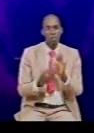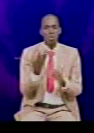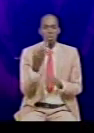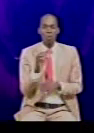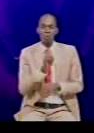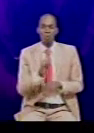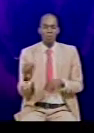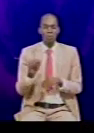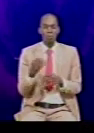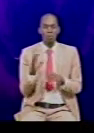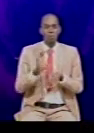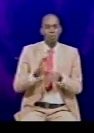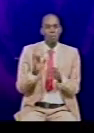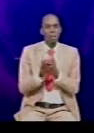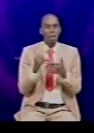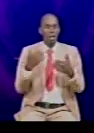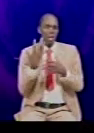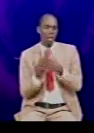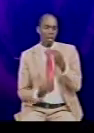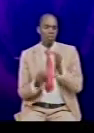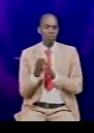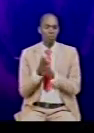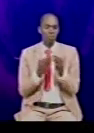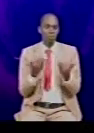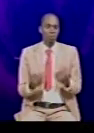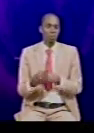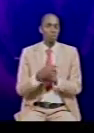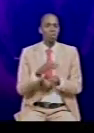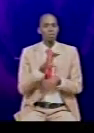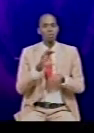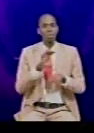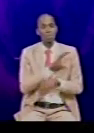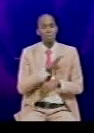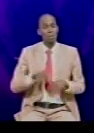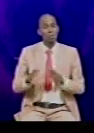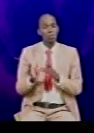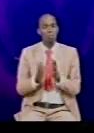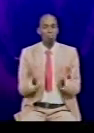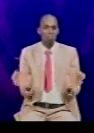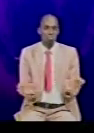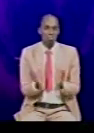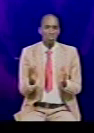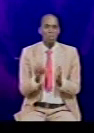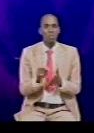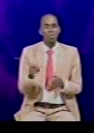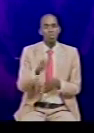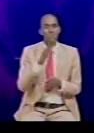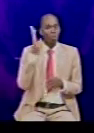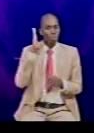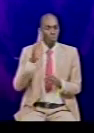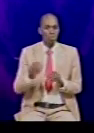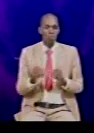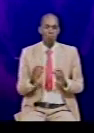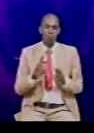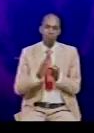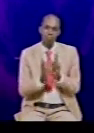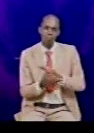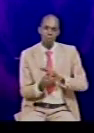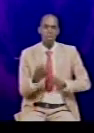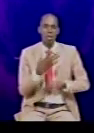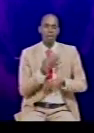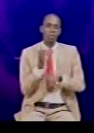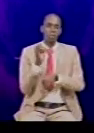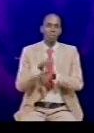still encouraged that they should repent and so that they can overcome. In